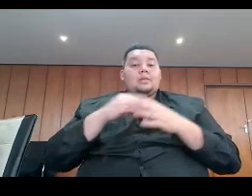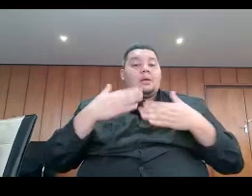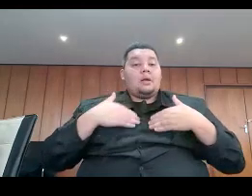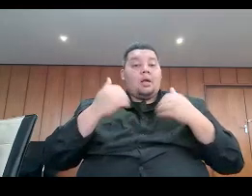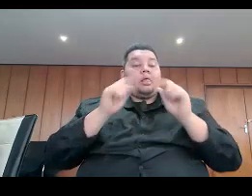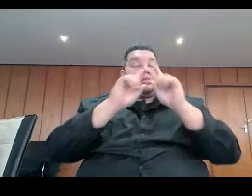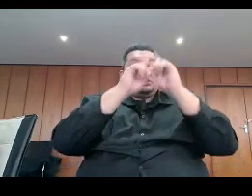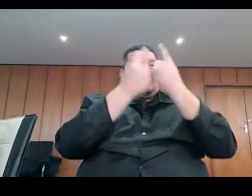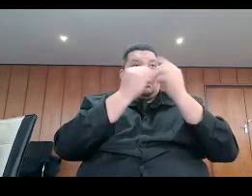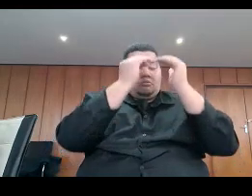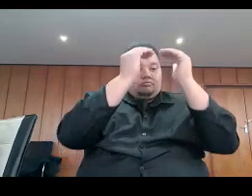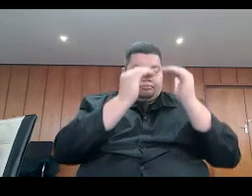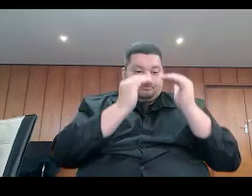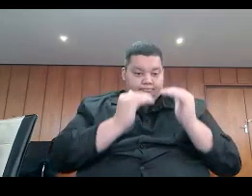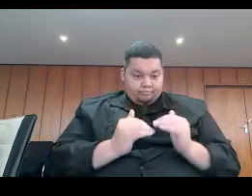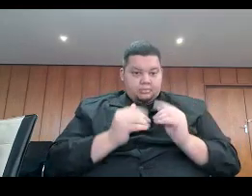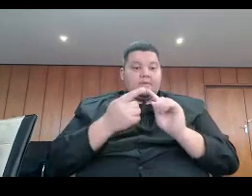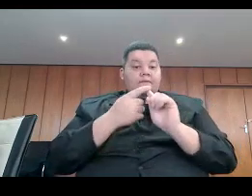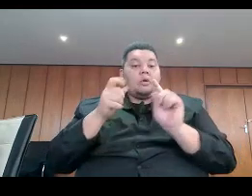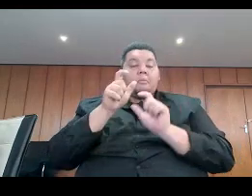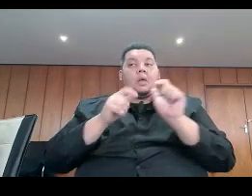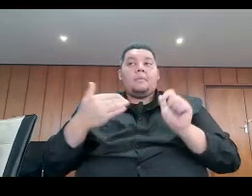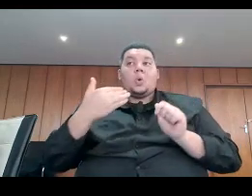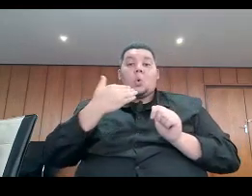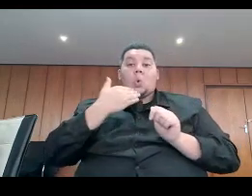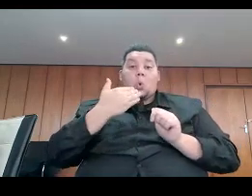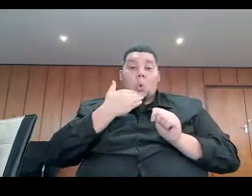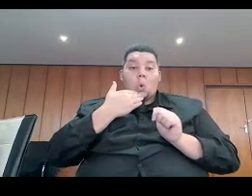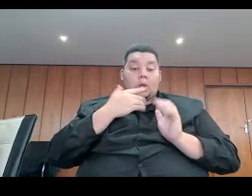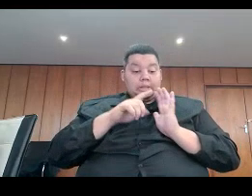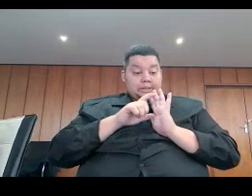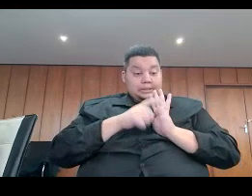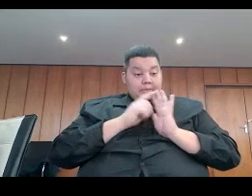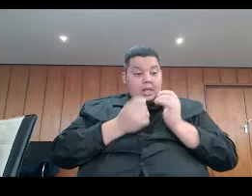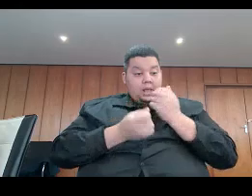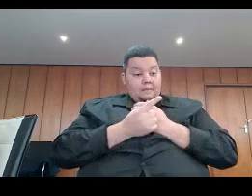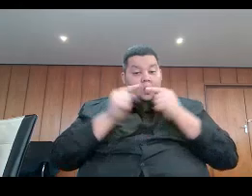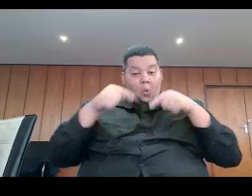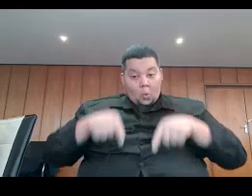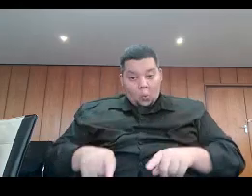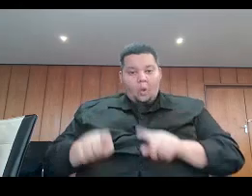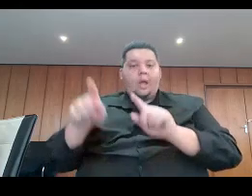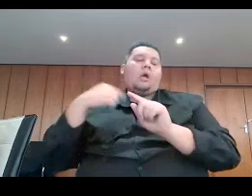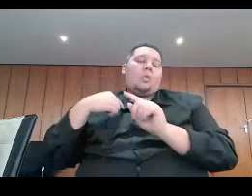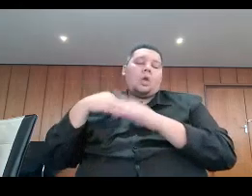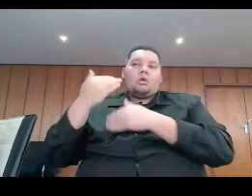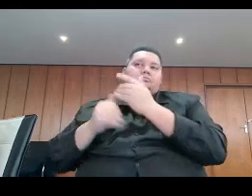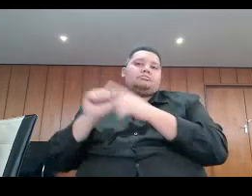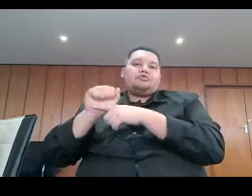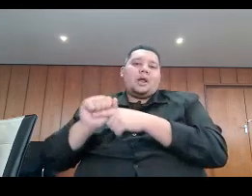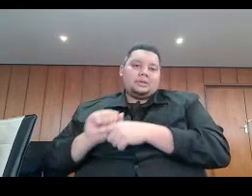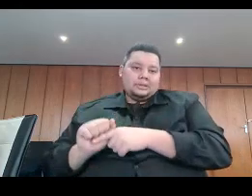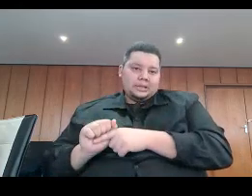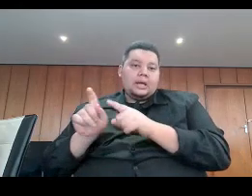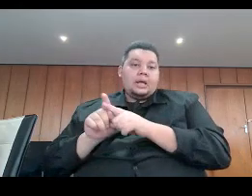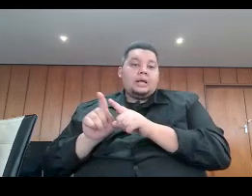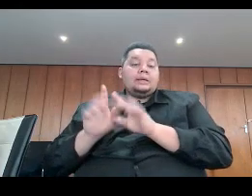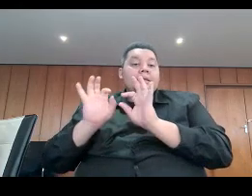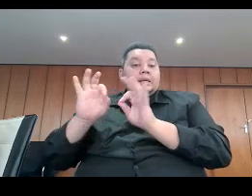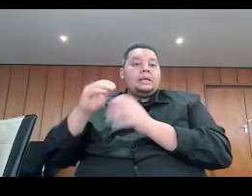disciplines is coming from people who have become disabled while they've been practicing. And it is